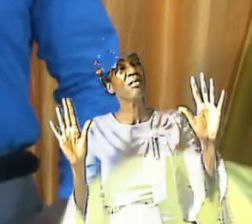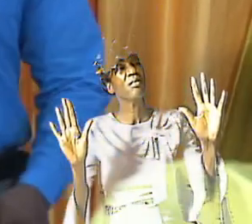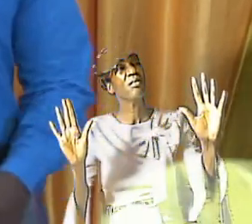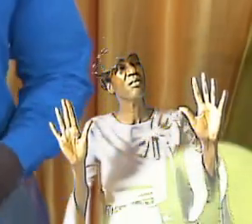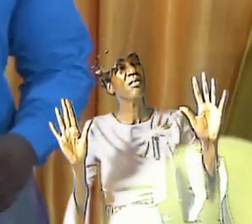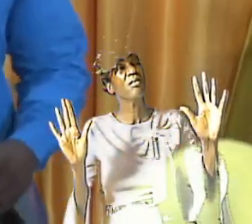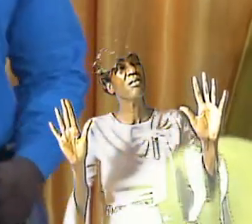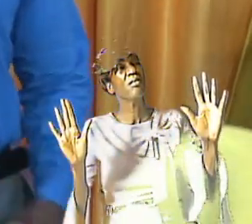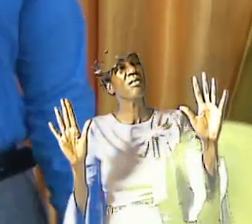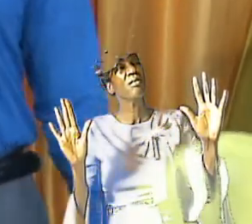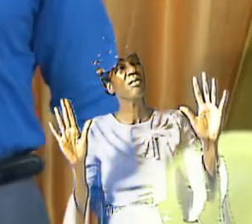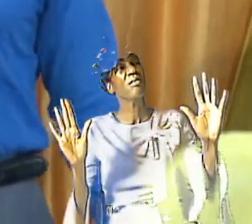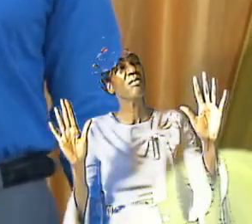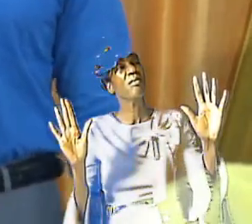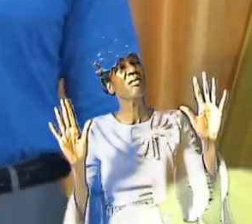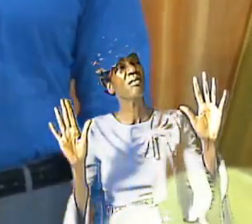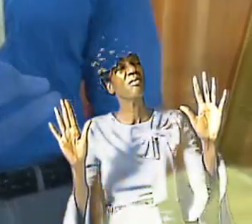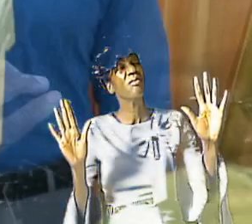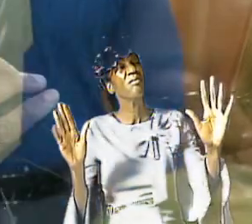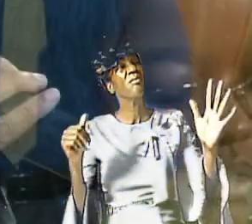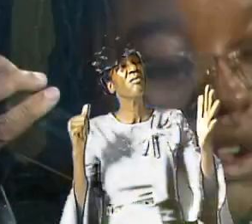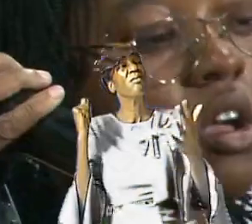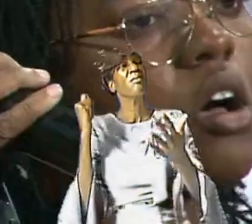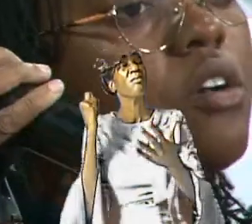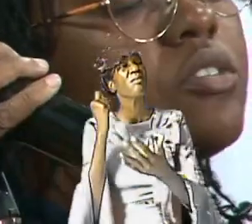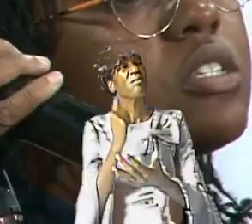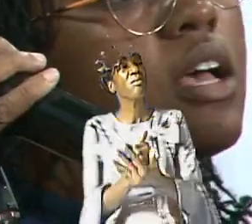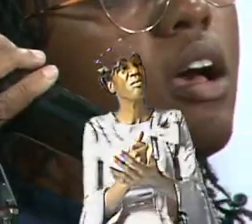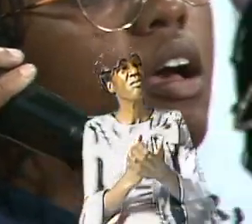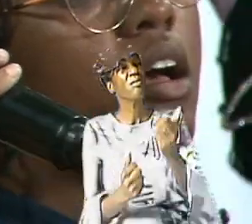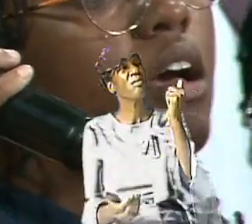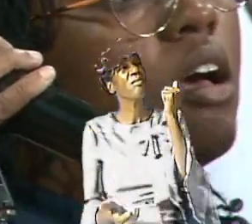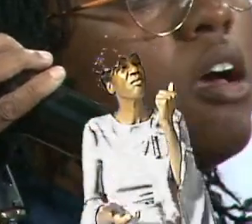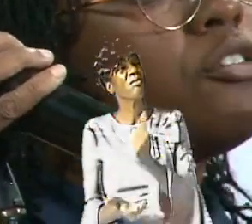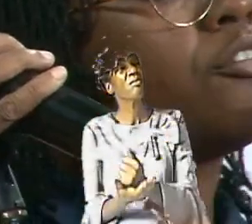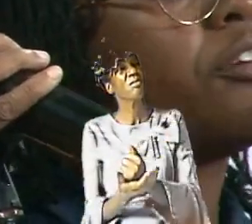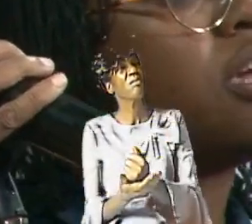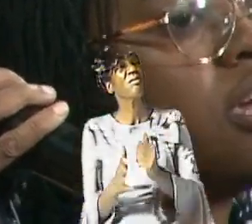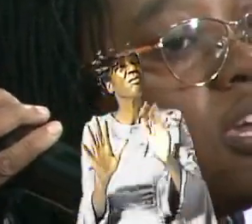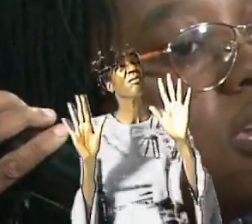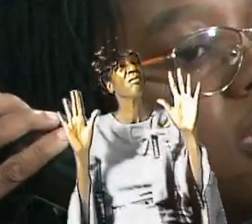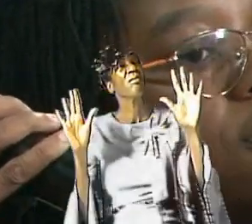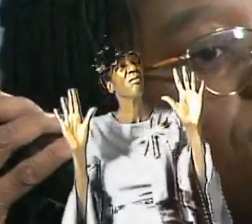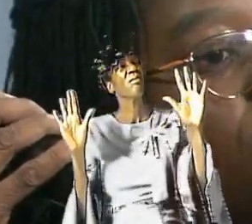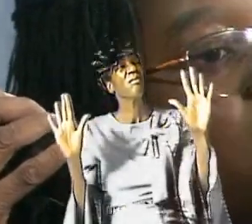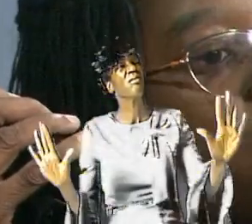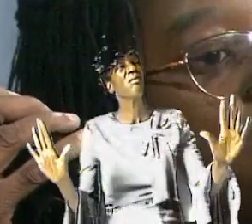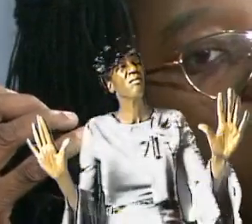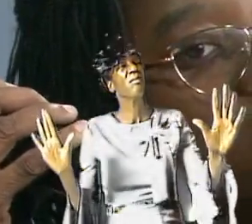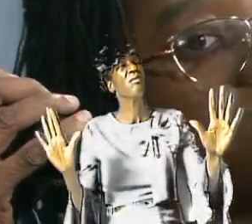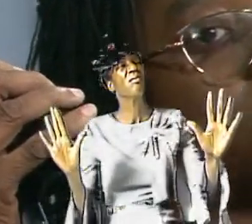the altar? That's a question this morning. Sacrifice.